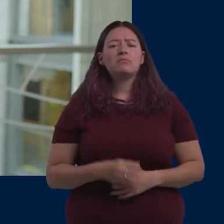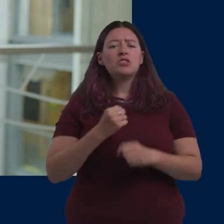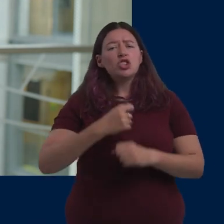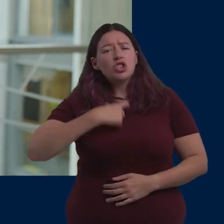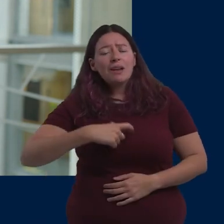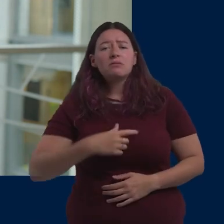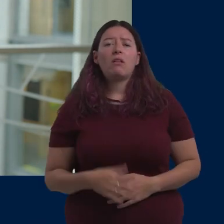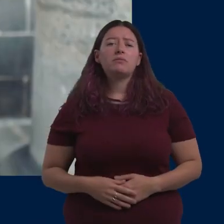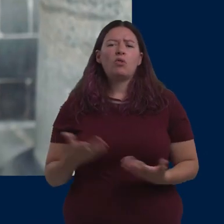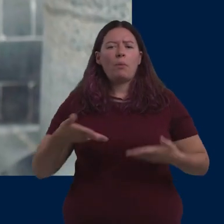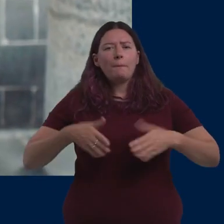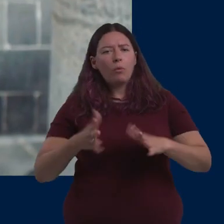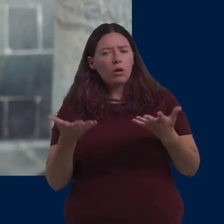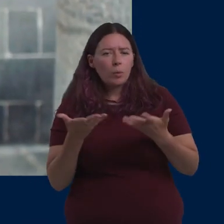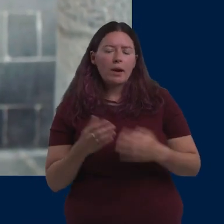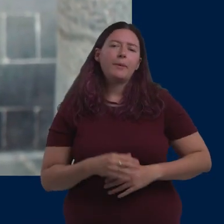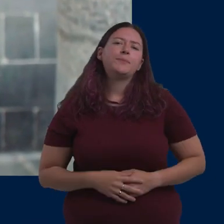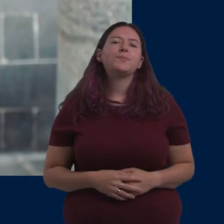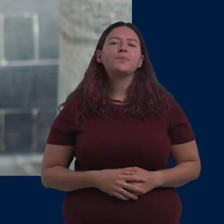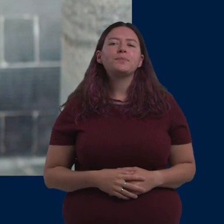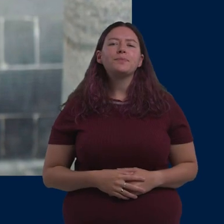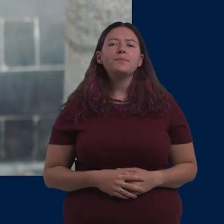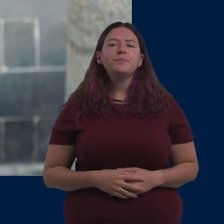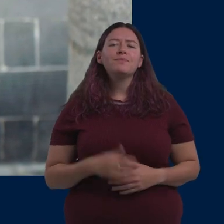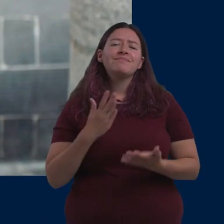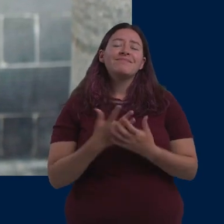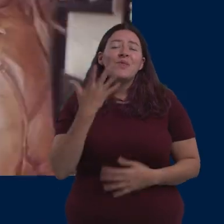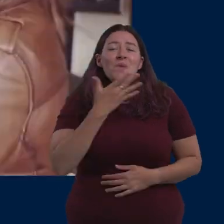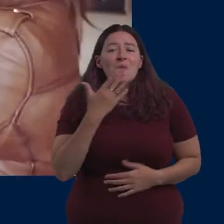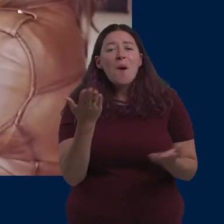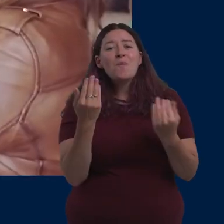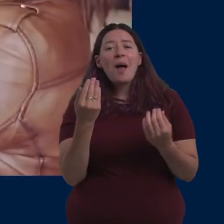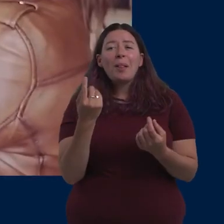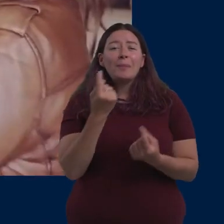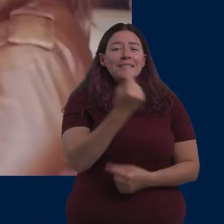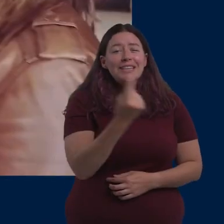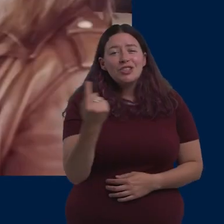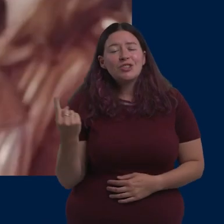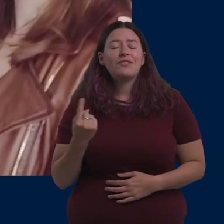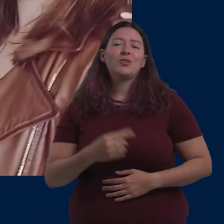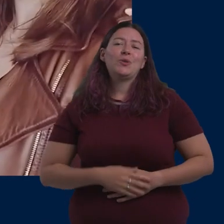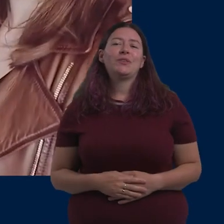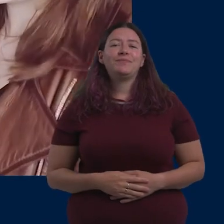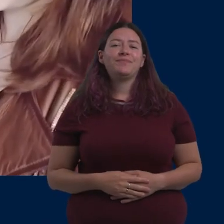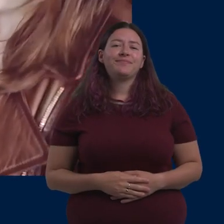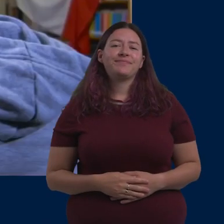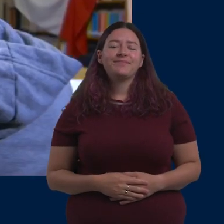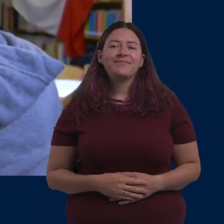or place of birth. A very warm welcome to each and every one of you.